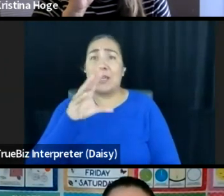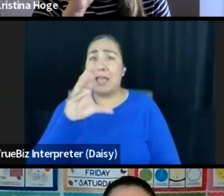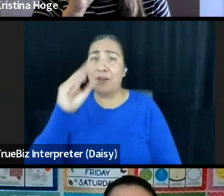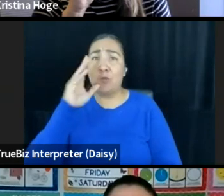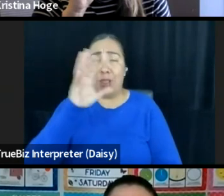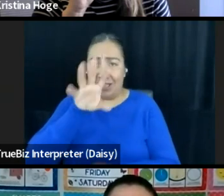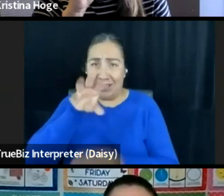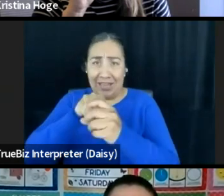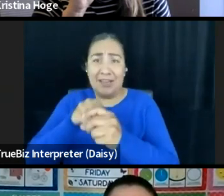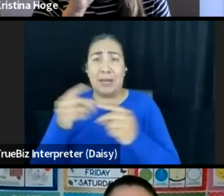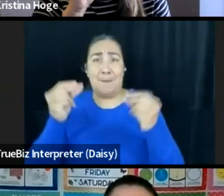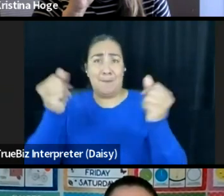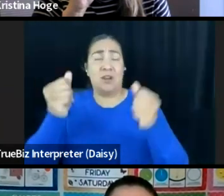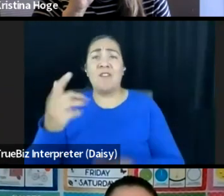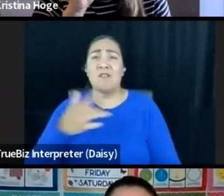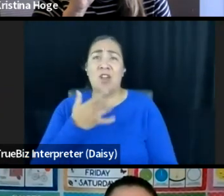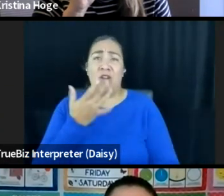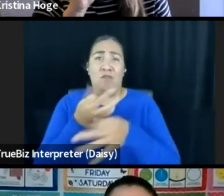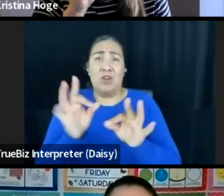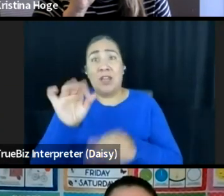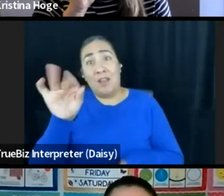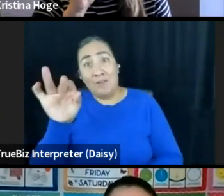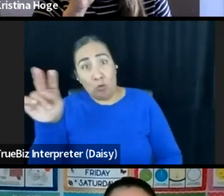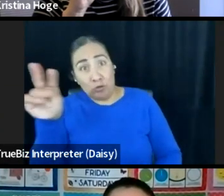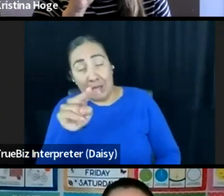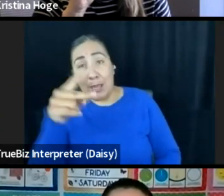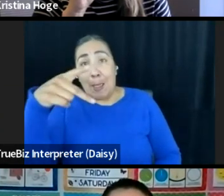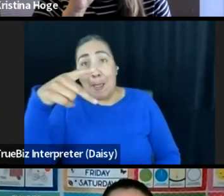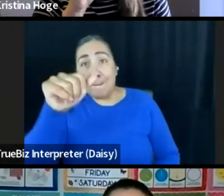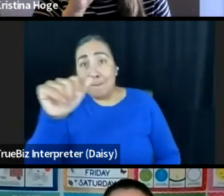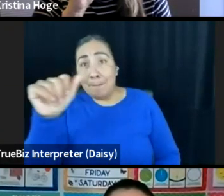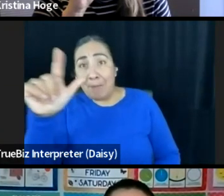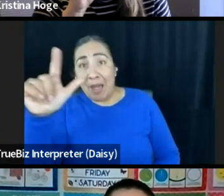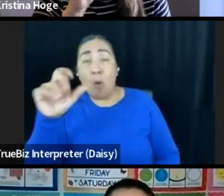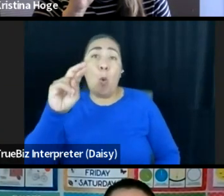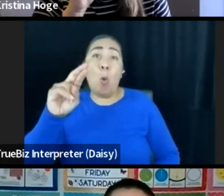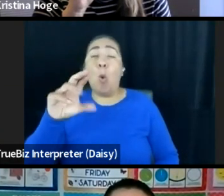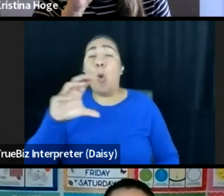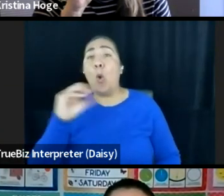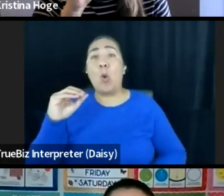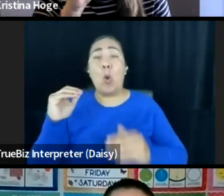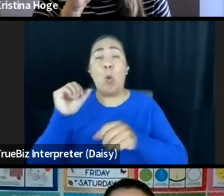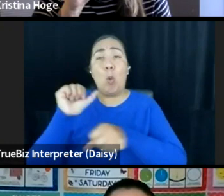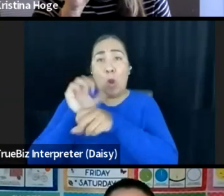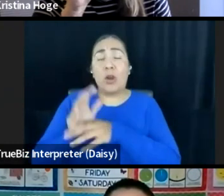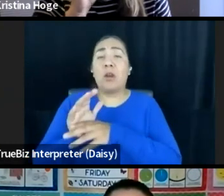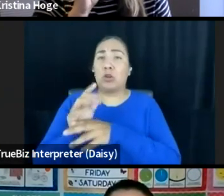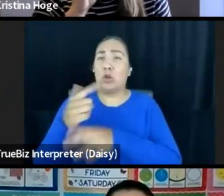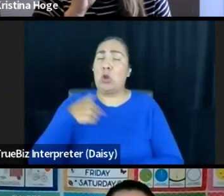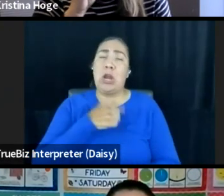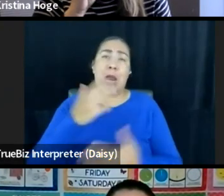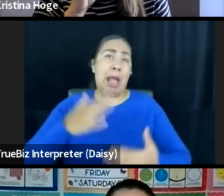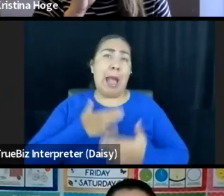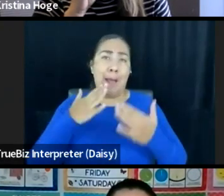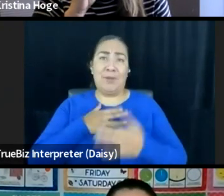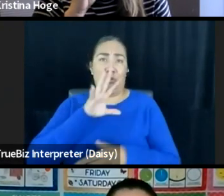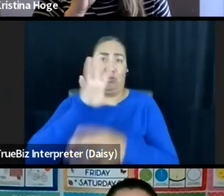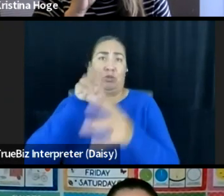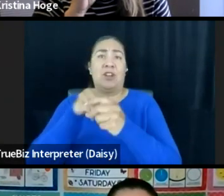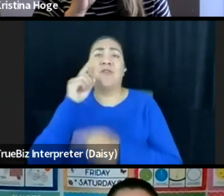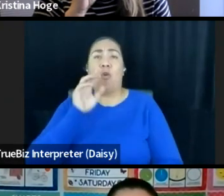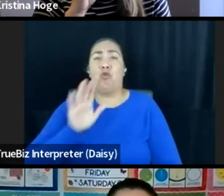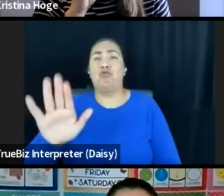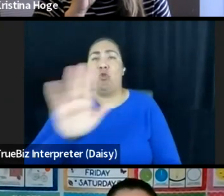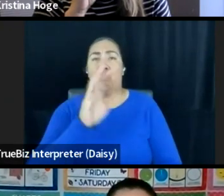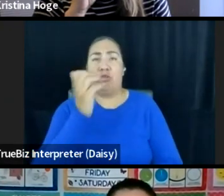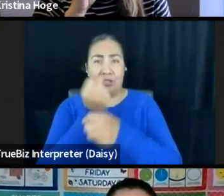colleague or anyone with PAAL in their name privately, and we are happy to engage for your safety. and I